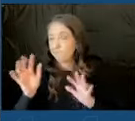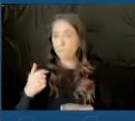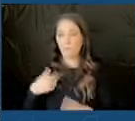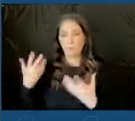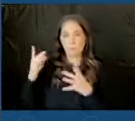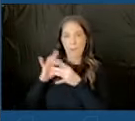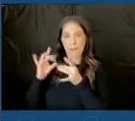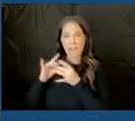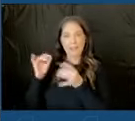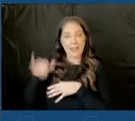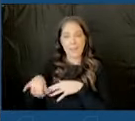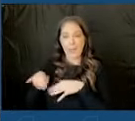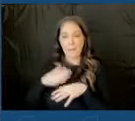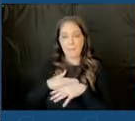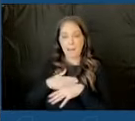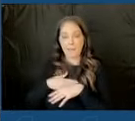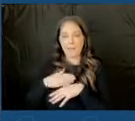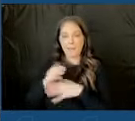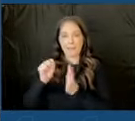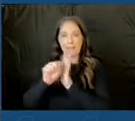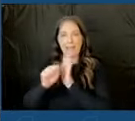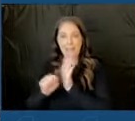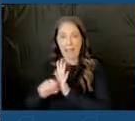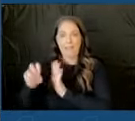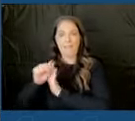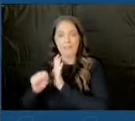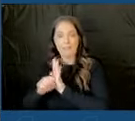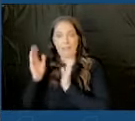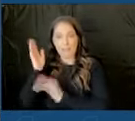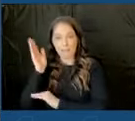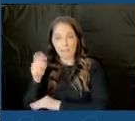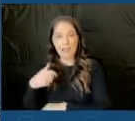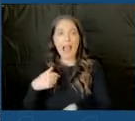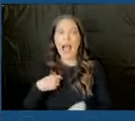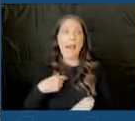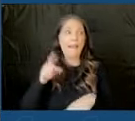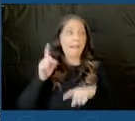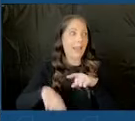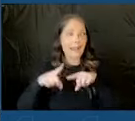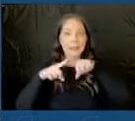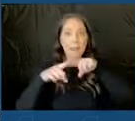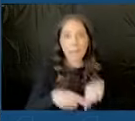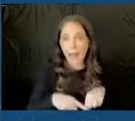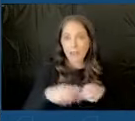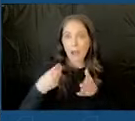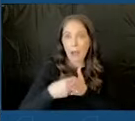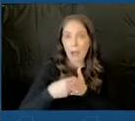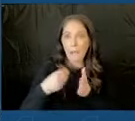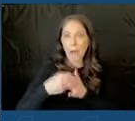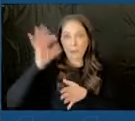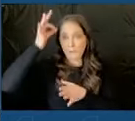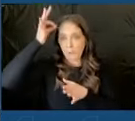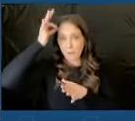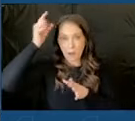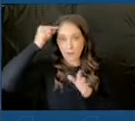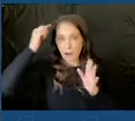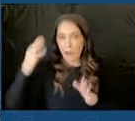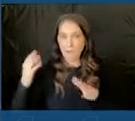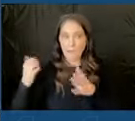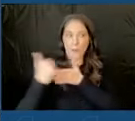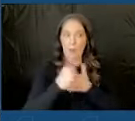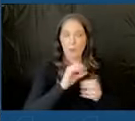of state, said I can't always count on, number one, unprecedented resources from the federal government to help us with COVID. Can't count on it. I cannot count